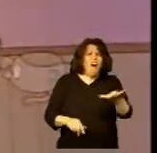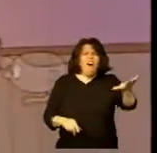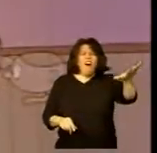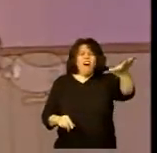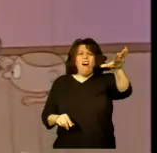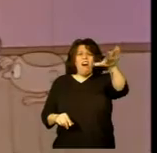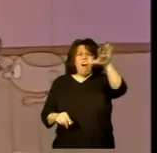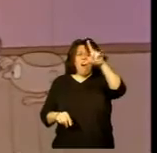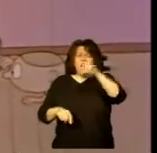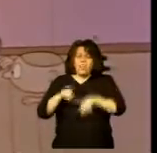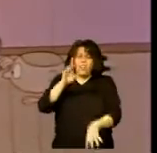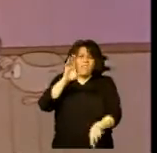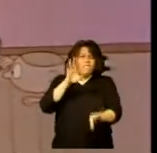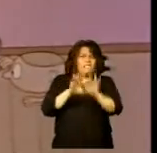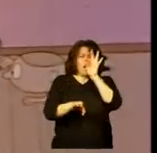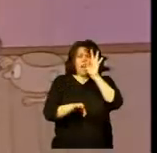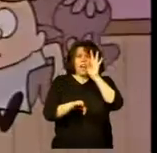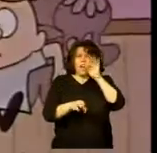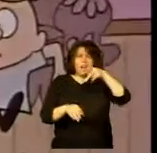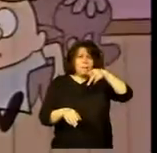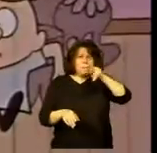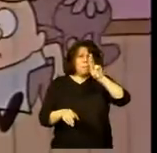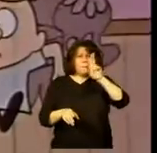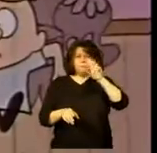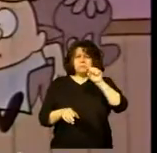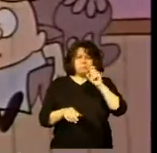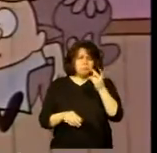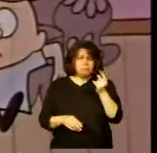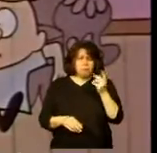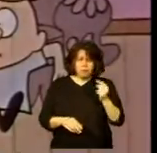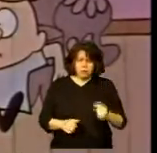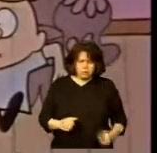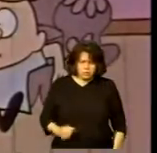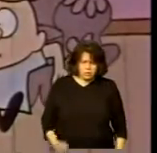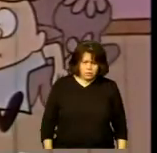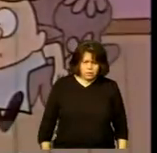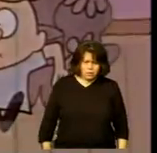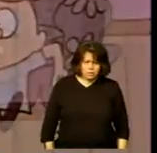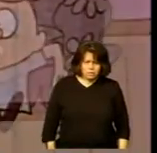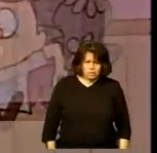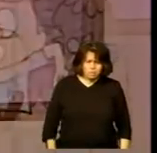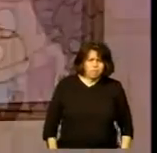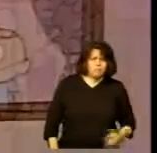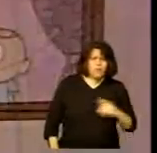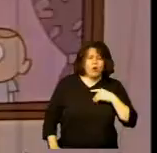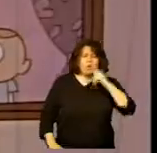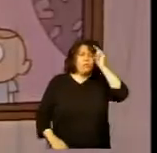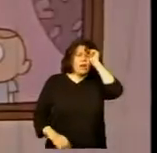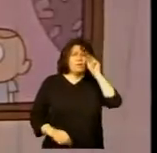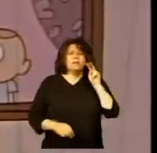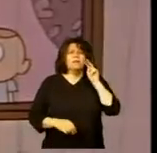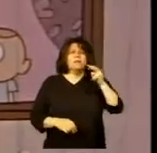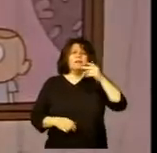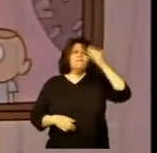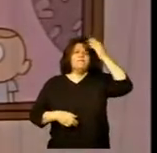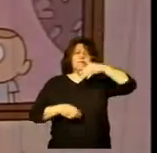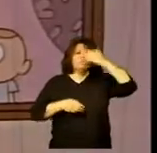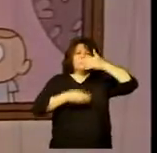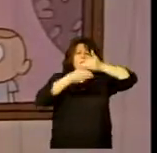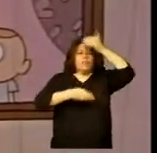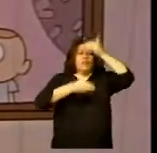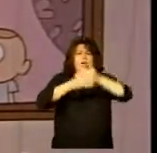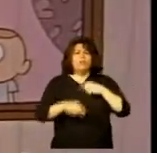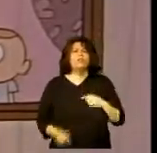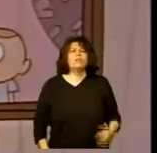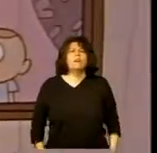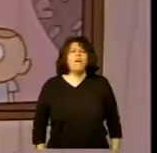and just about everywhere, I guess. But he couldn't find Pups. So Tommy went to the front